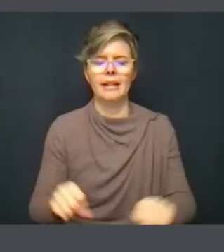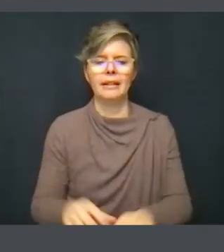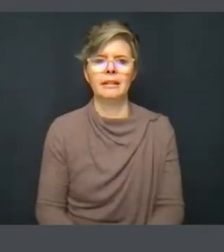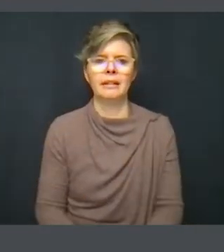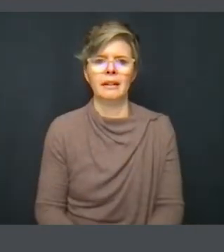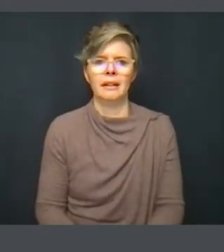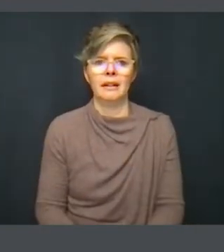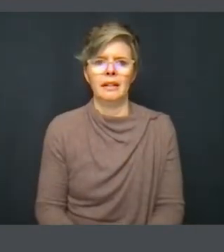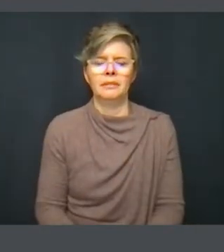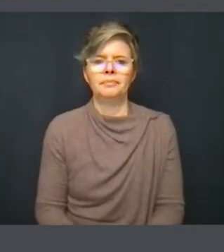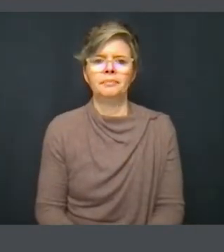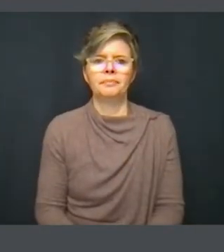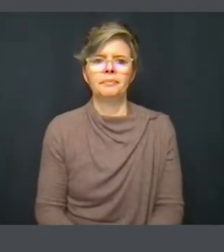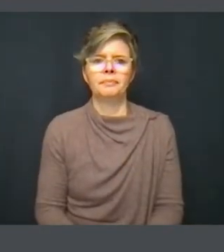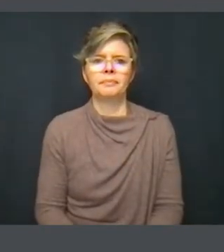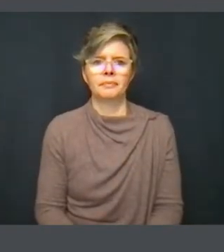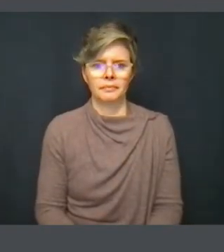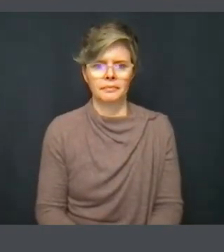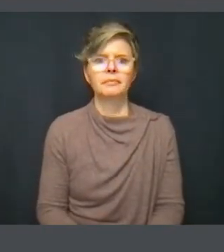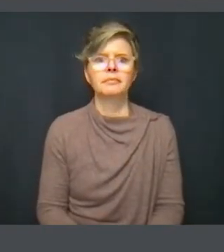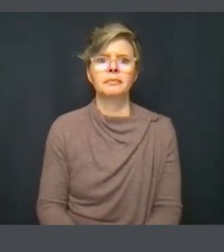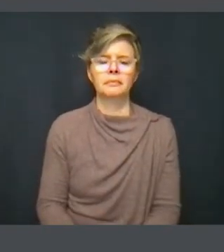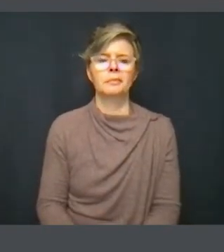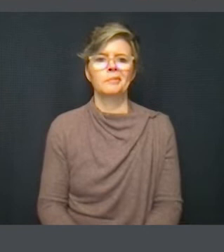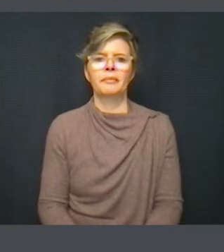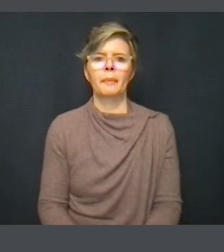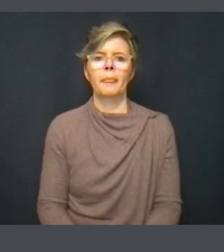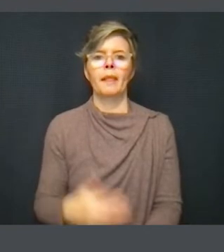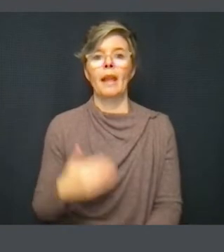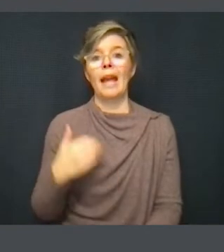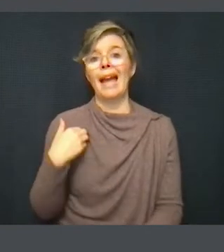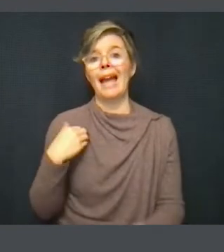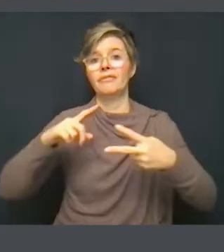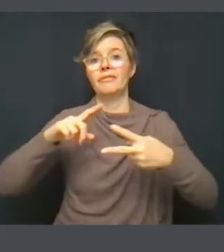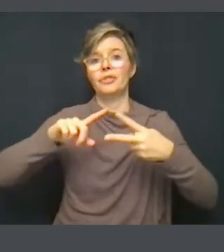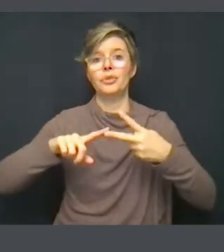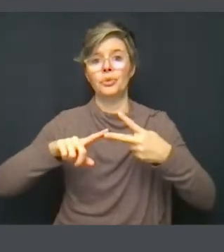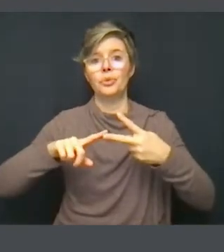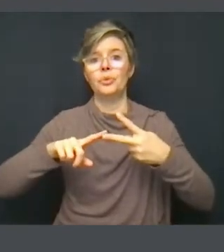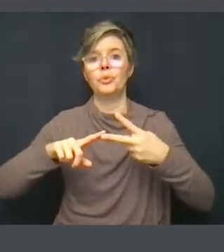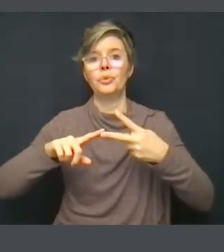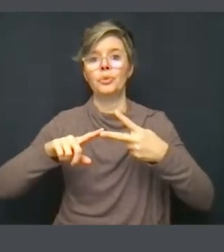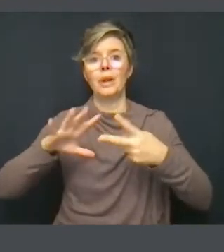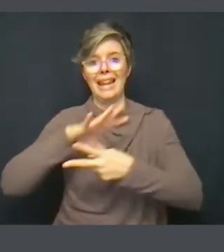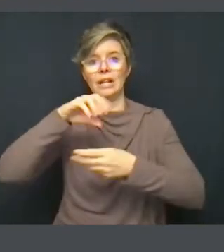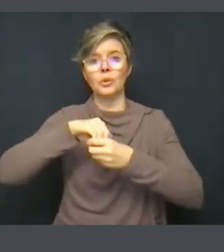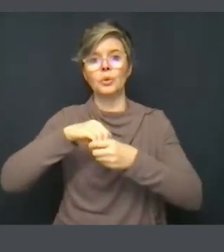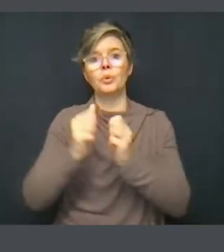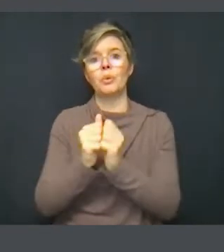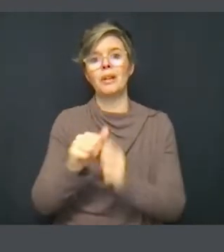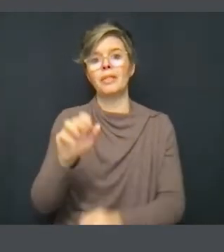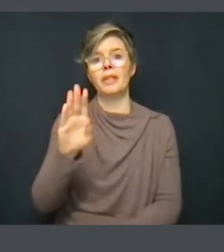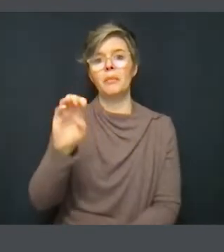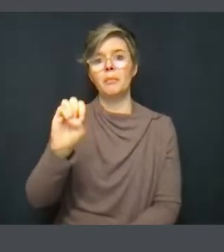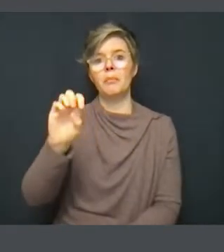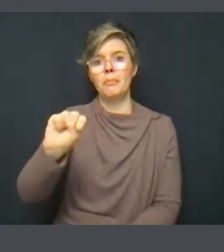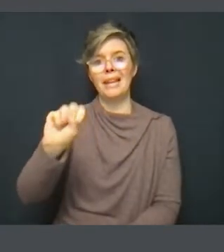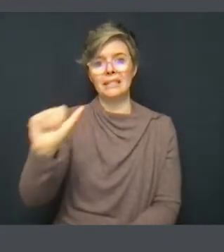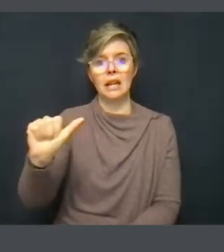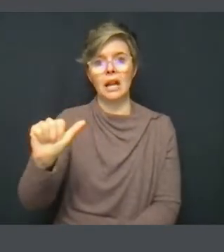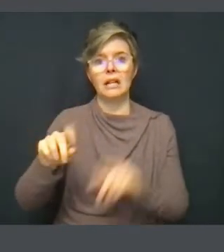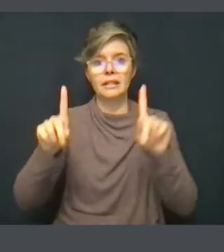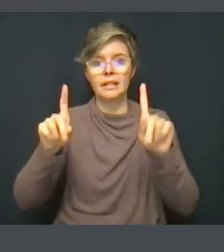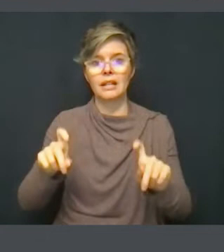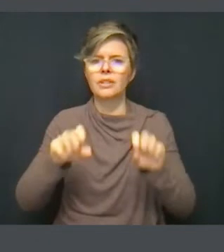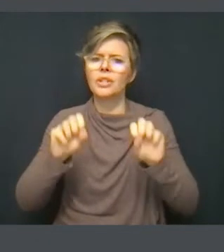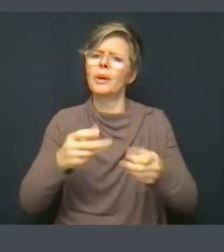references. But there are two that are part of the VESA that I think you can actually just buy the questionnaires too from Brooks if you don't want to buy the